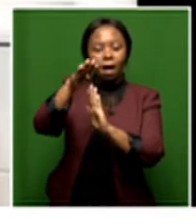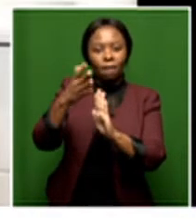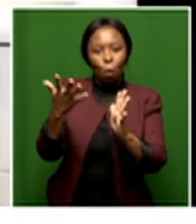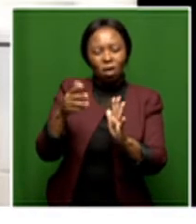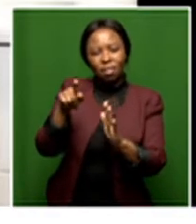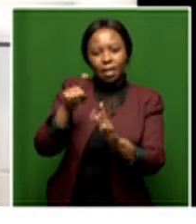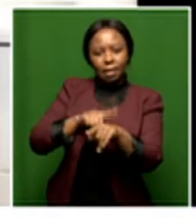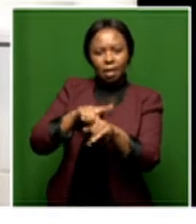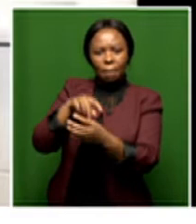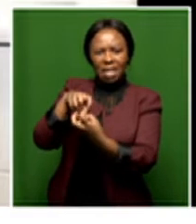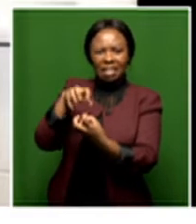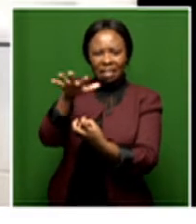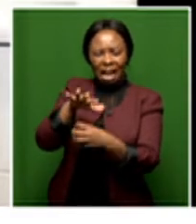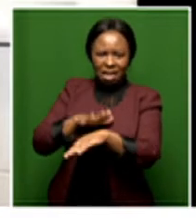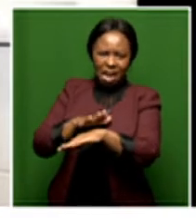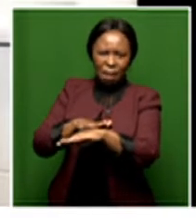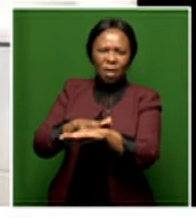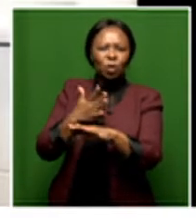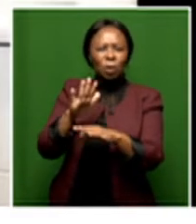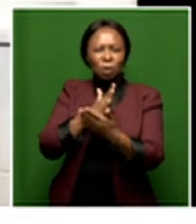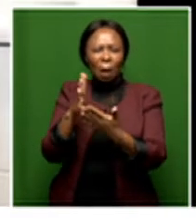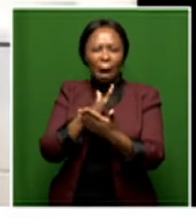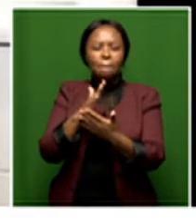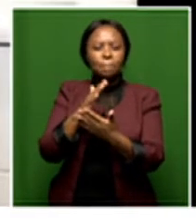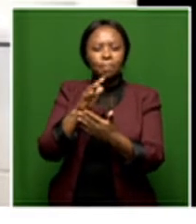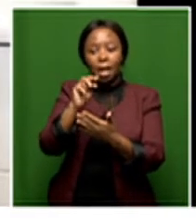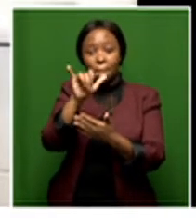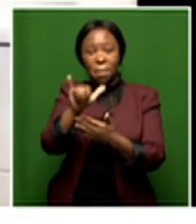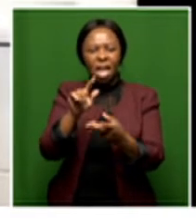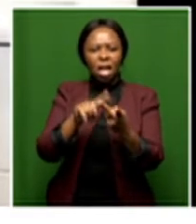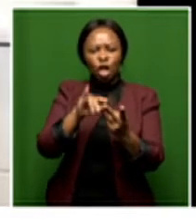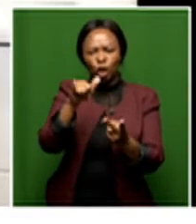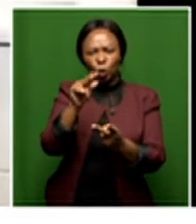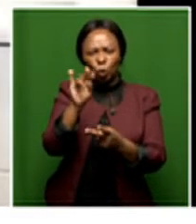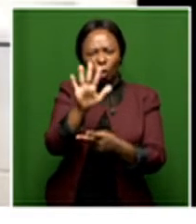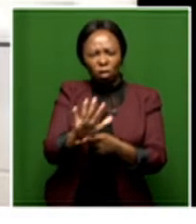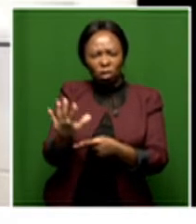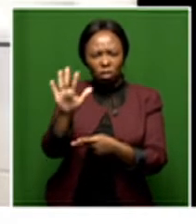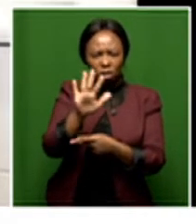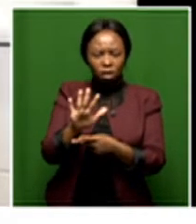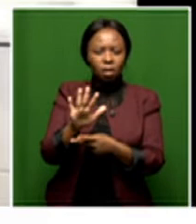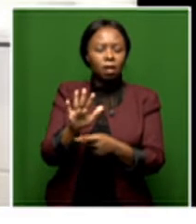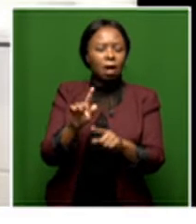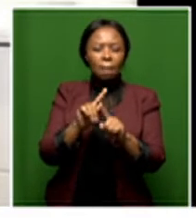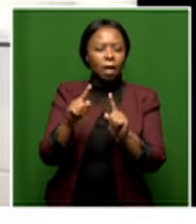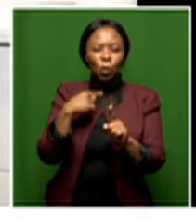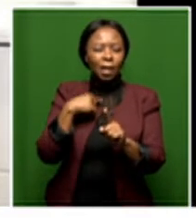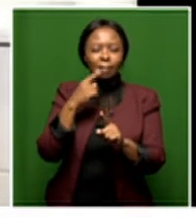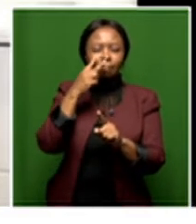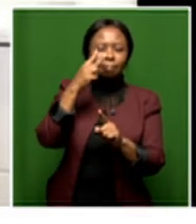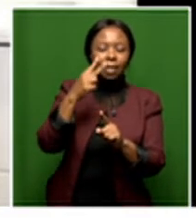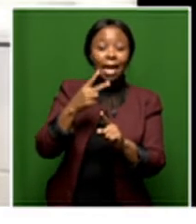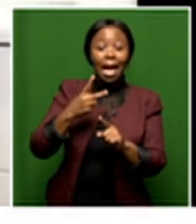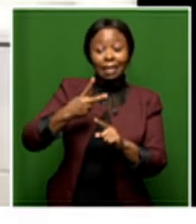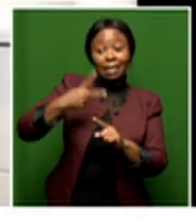will be seeing a third wave in perhaps May or June. The size of that third wave, I don't think any of us can predict. That second wave